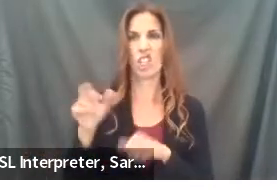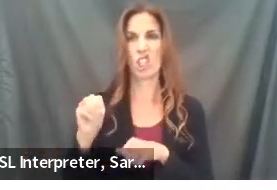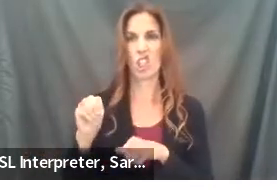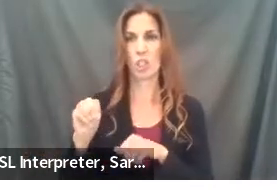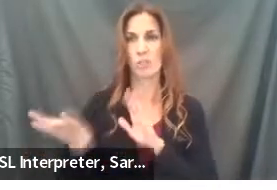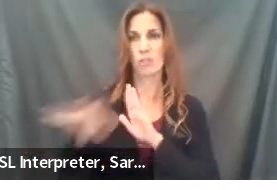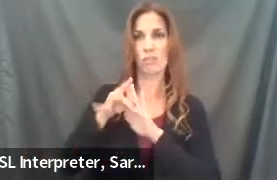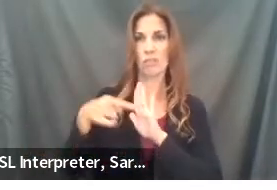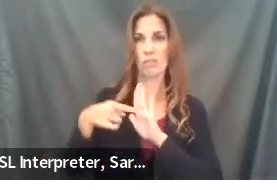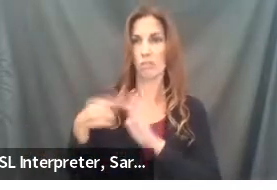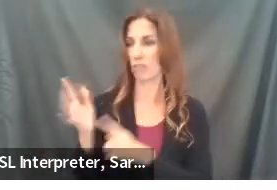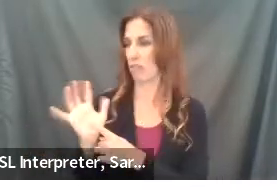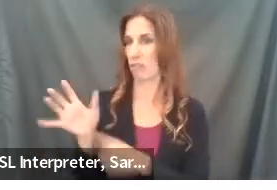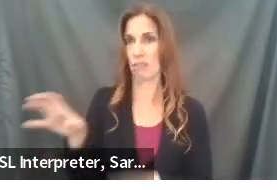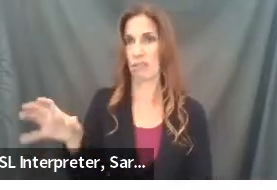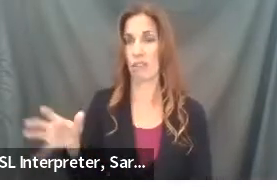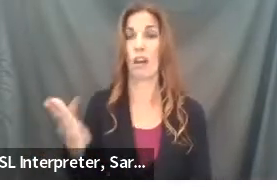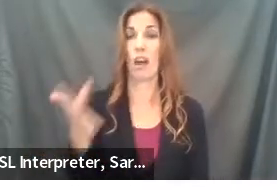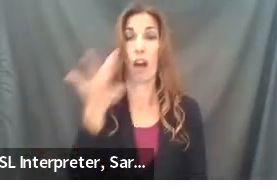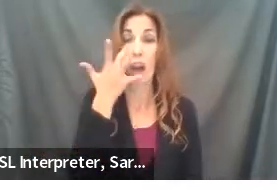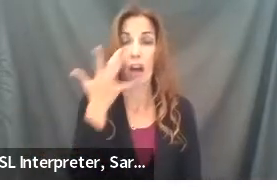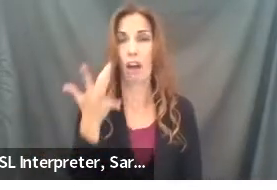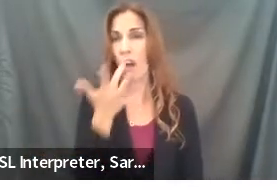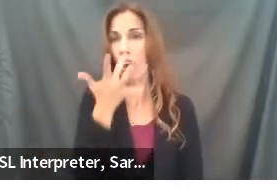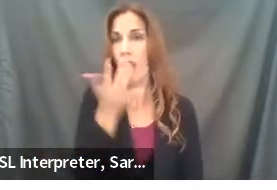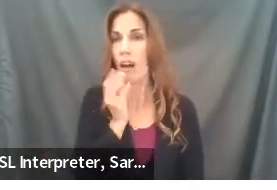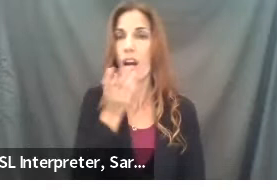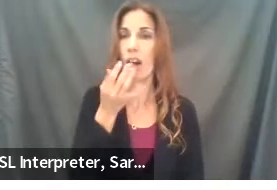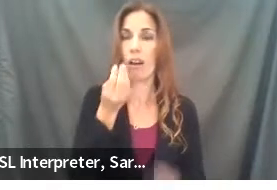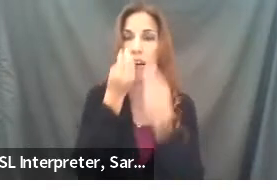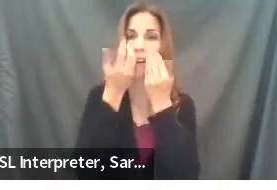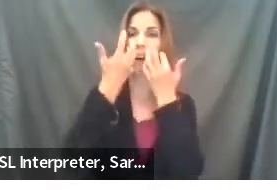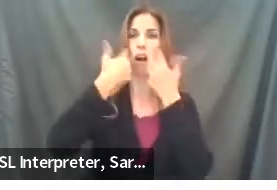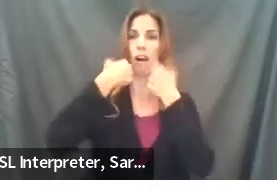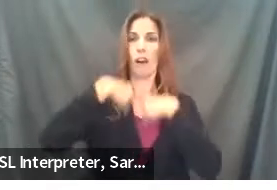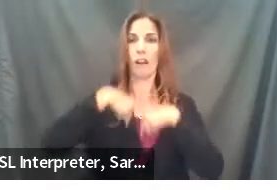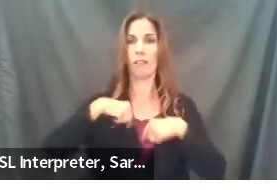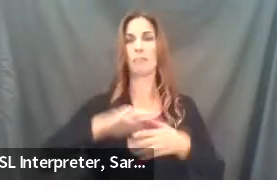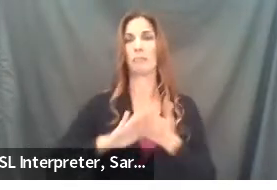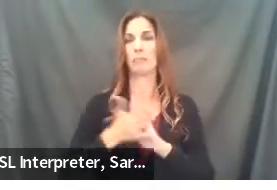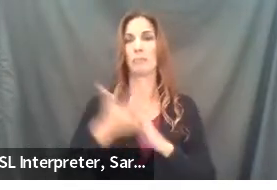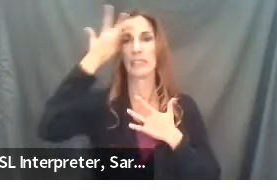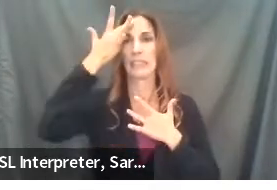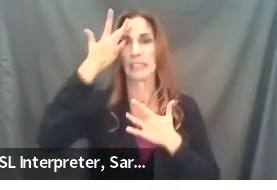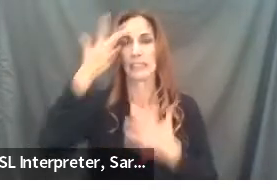you, and you may touch your eyes or nose, and now you become infected.